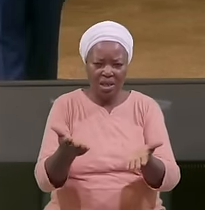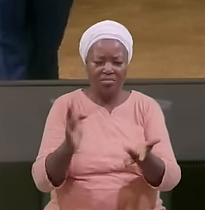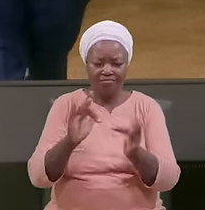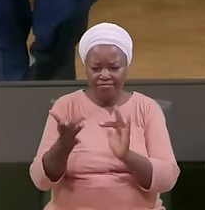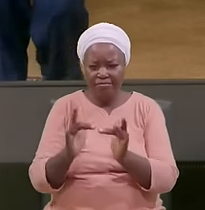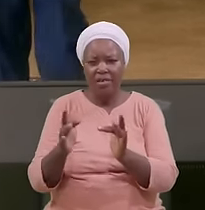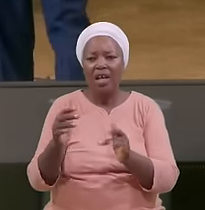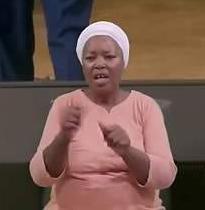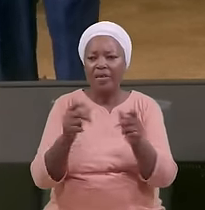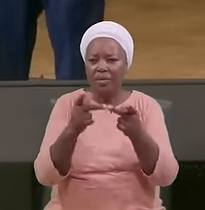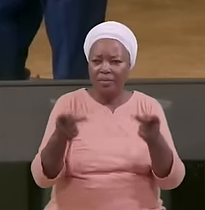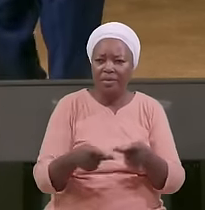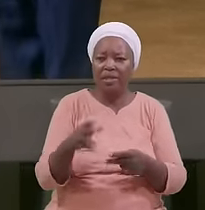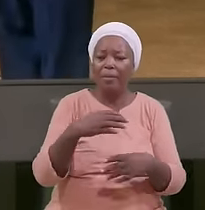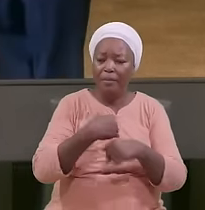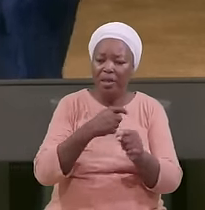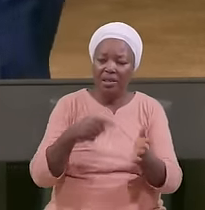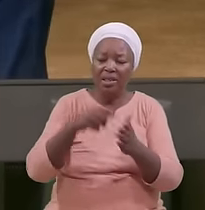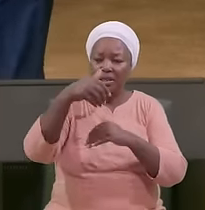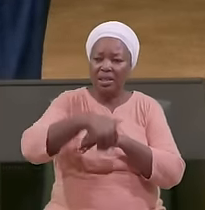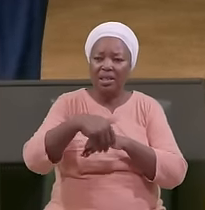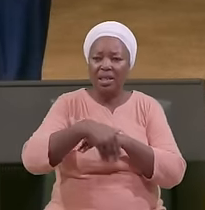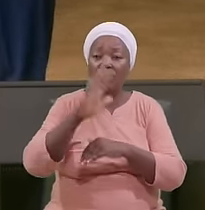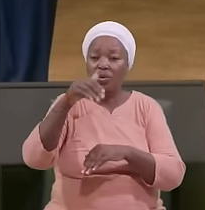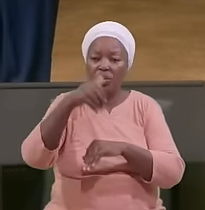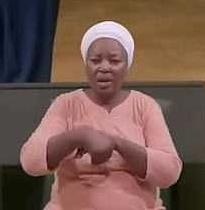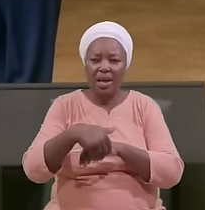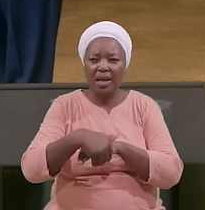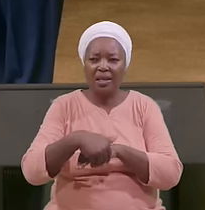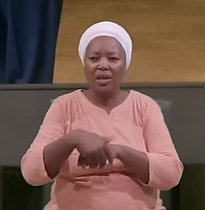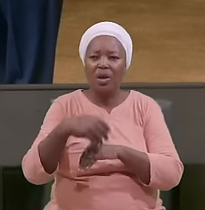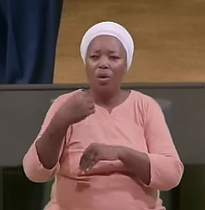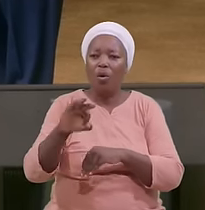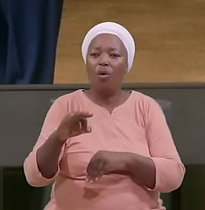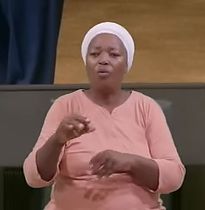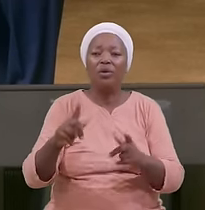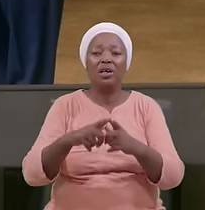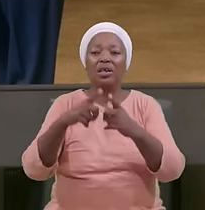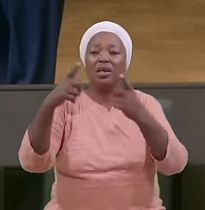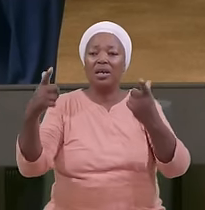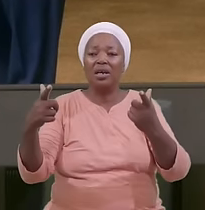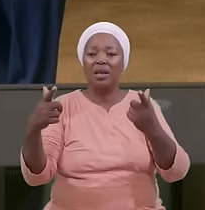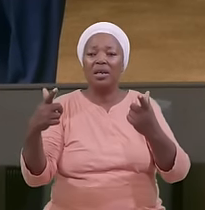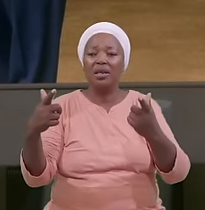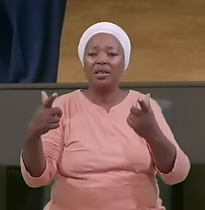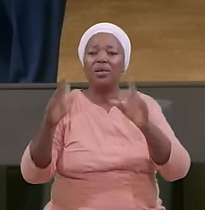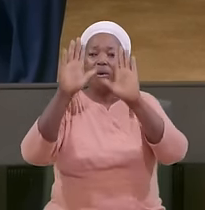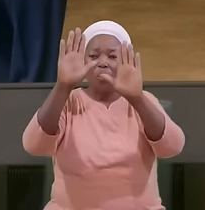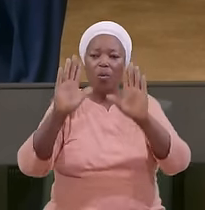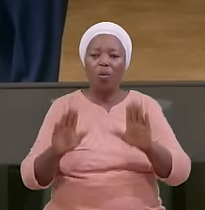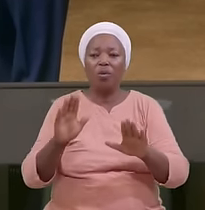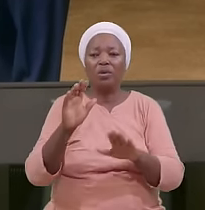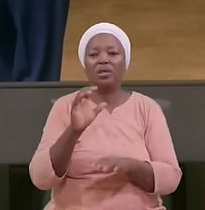everywhere. Make this night your night of supernatural wonders.